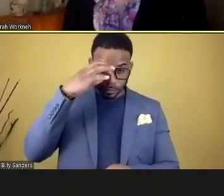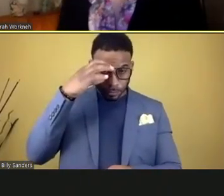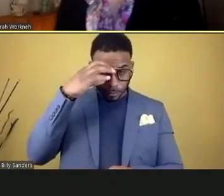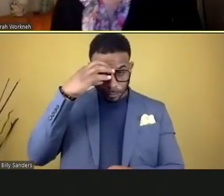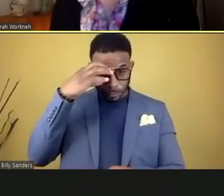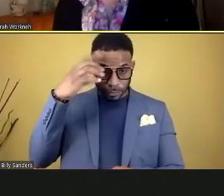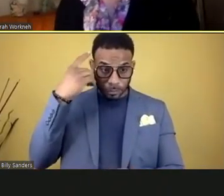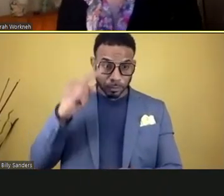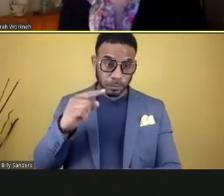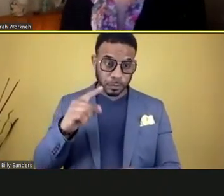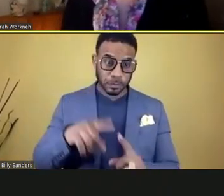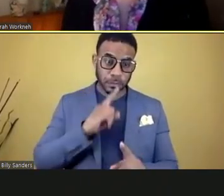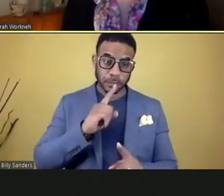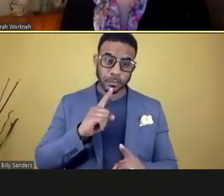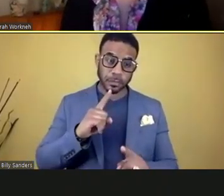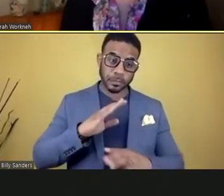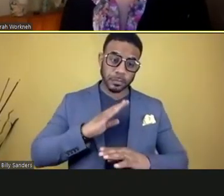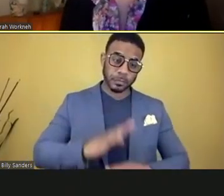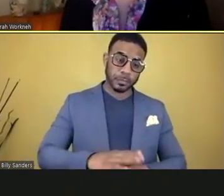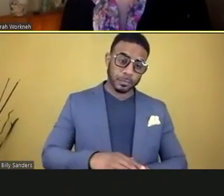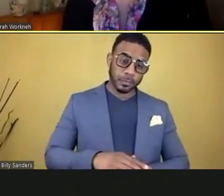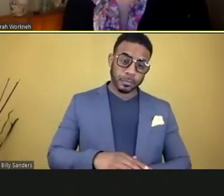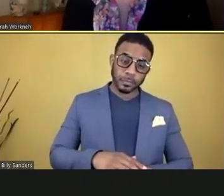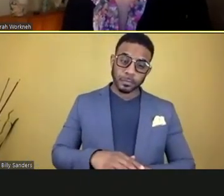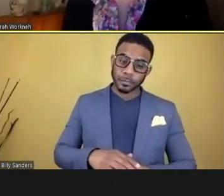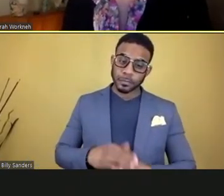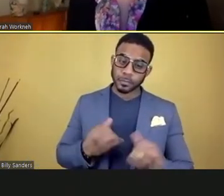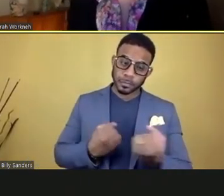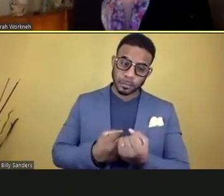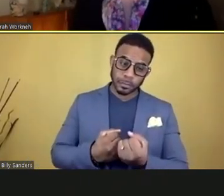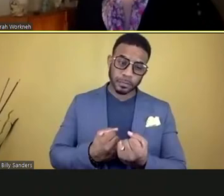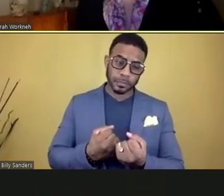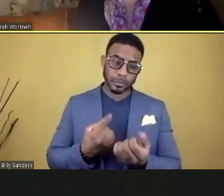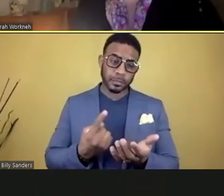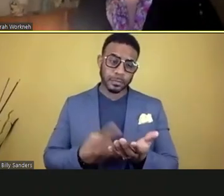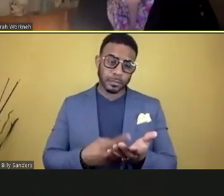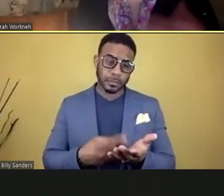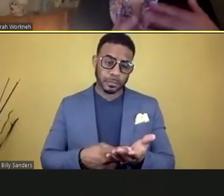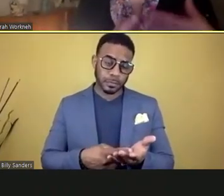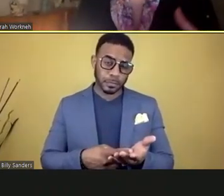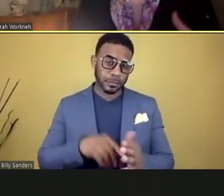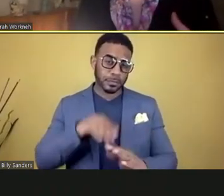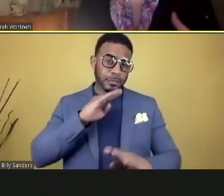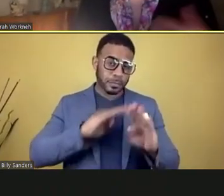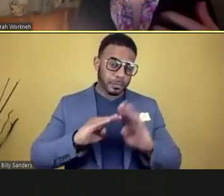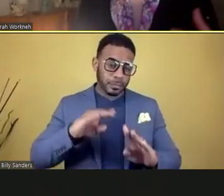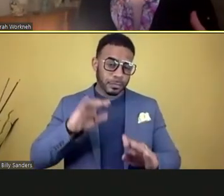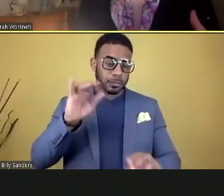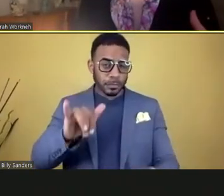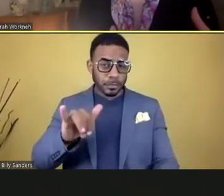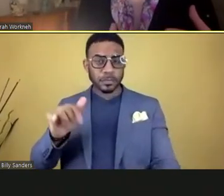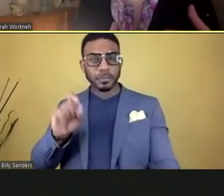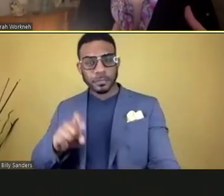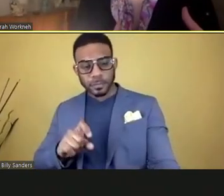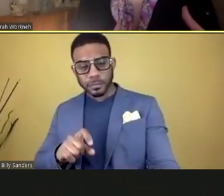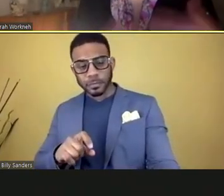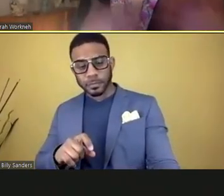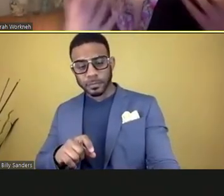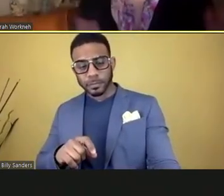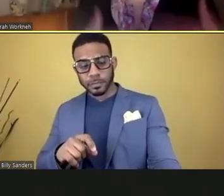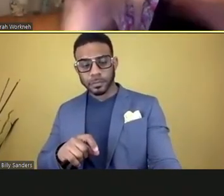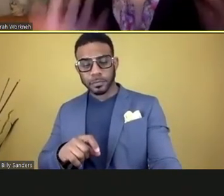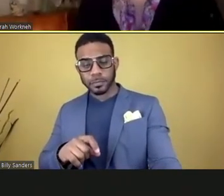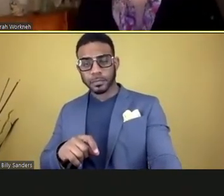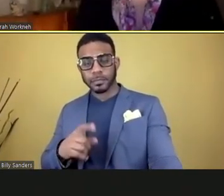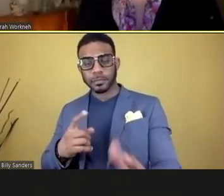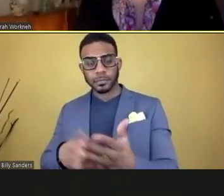in order for it to be sustainable and substantive, and sometimes it's frustrating in that it has to